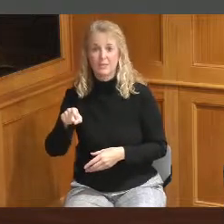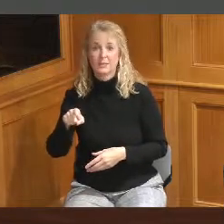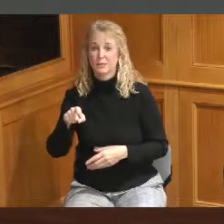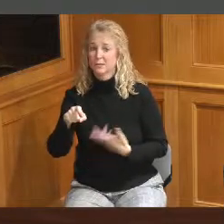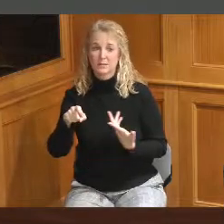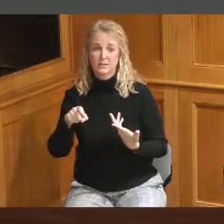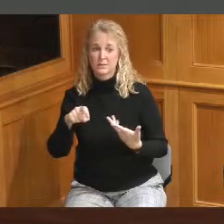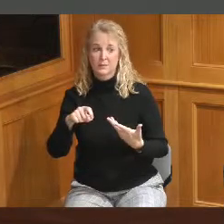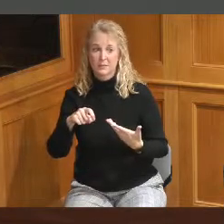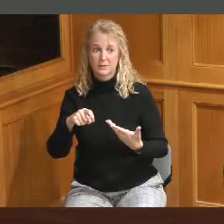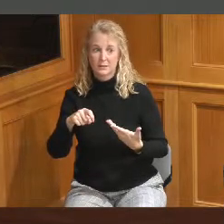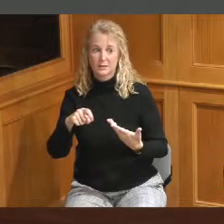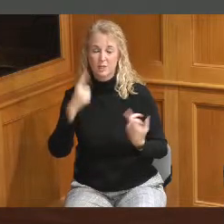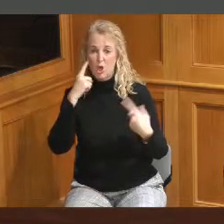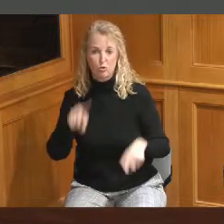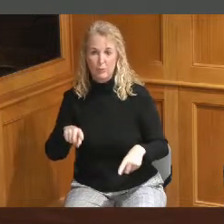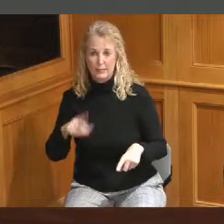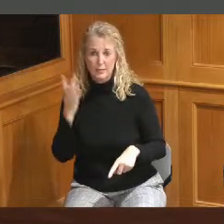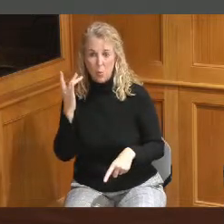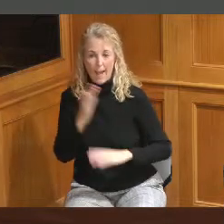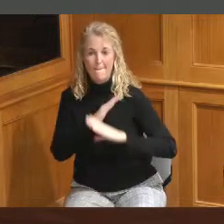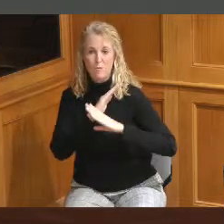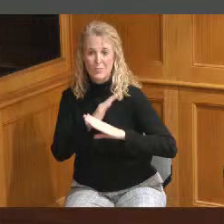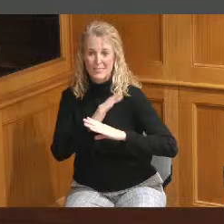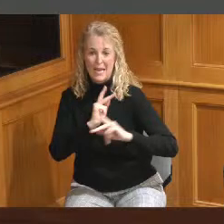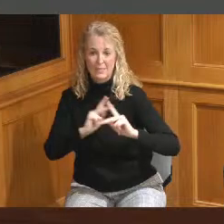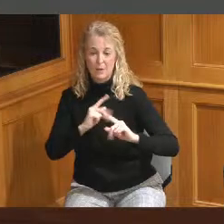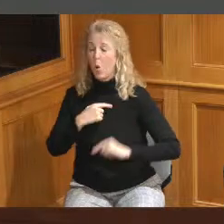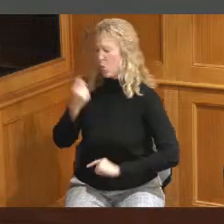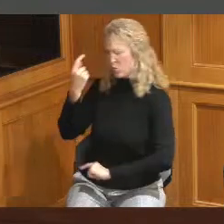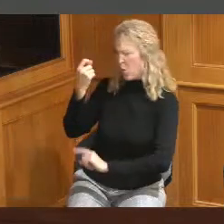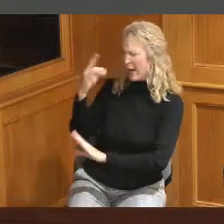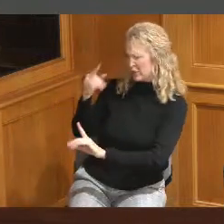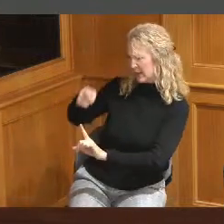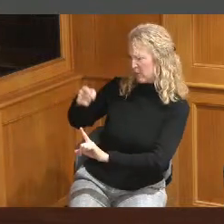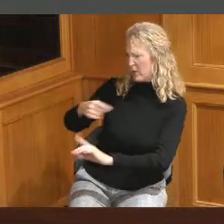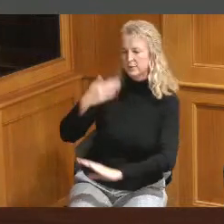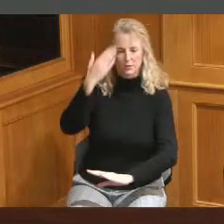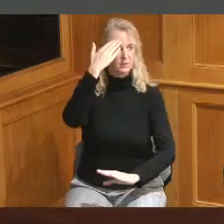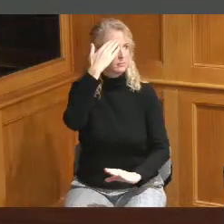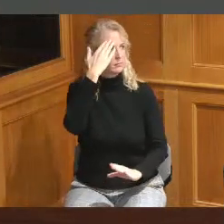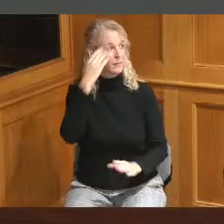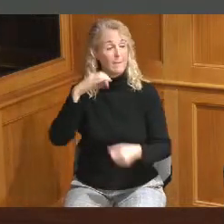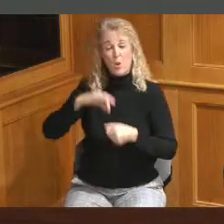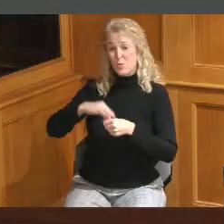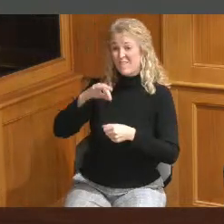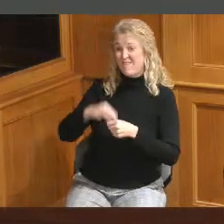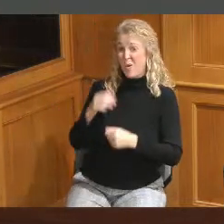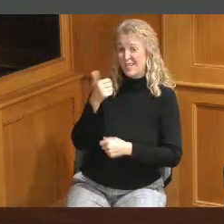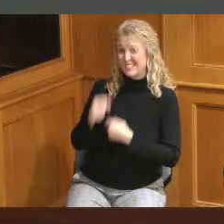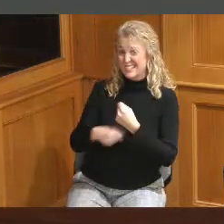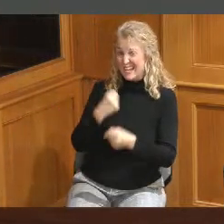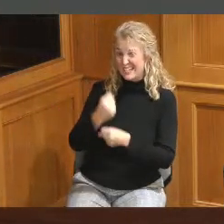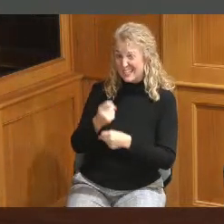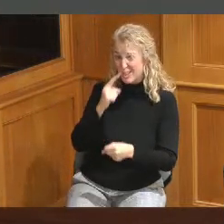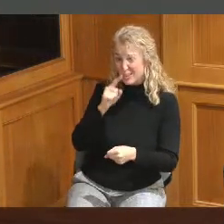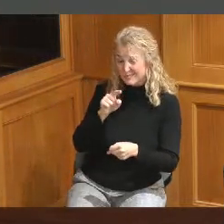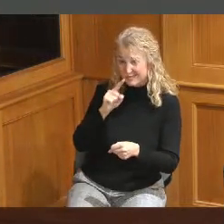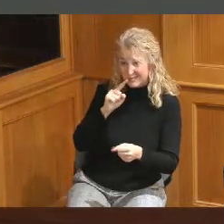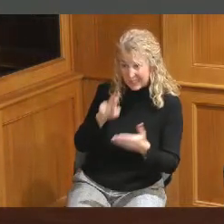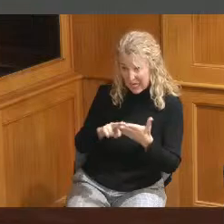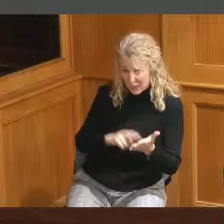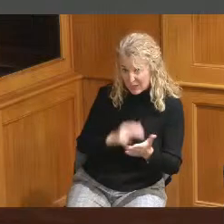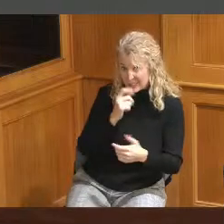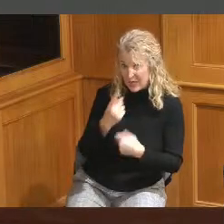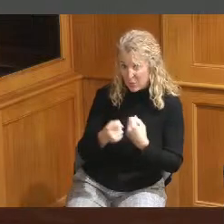of the public and the officers and the sheriff's No, I office. understand that. No, I know you do. I'm just but saying, we're voting on a 10-year contract today, not a